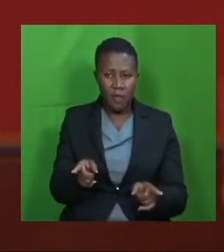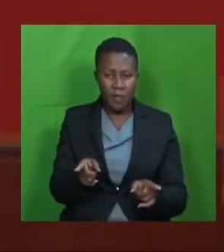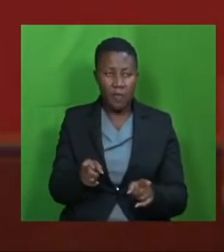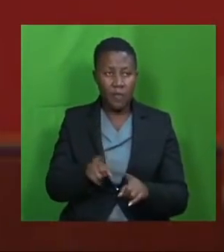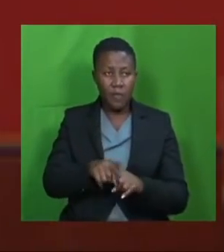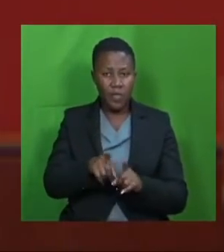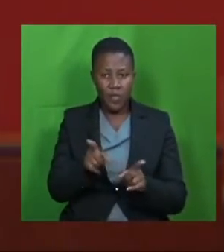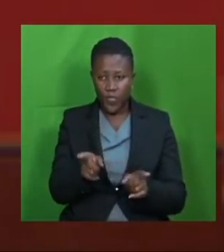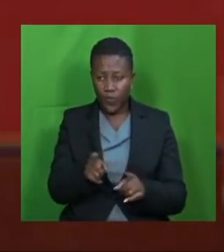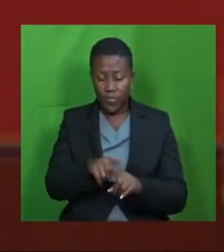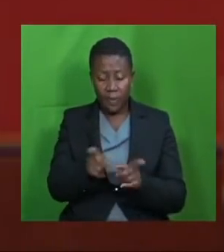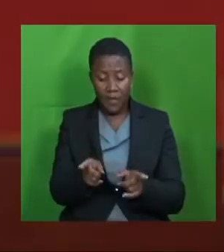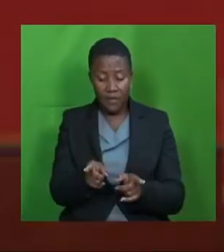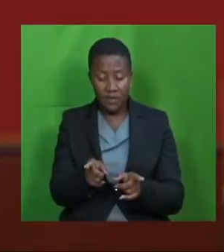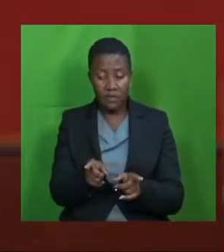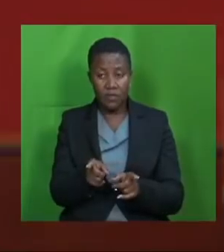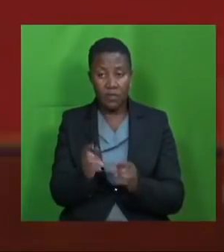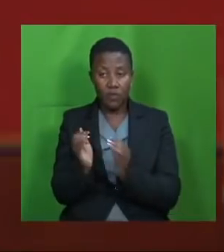some signal.